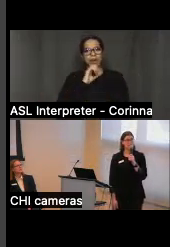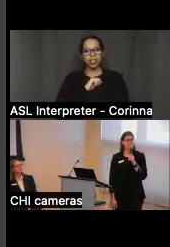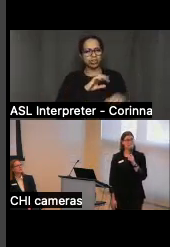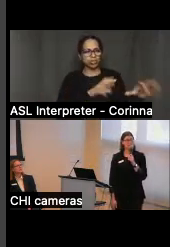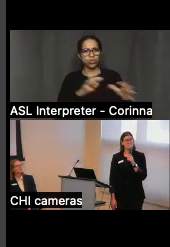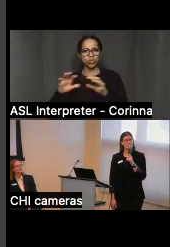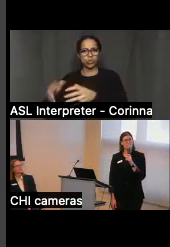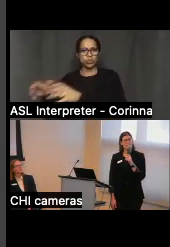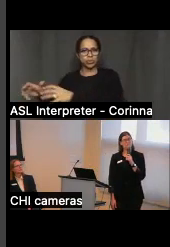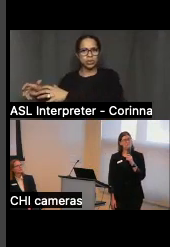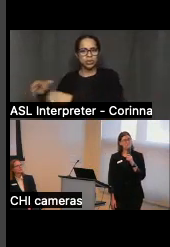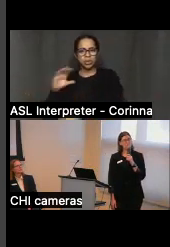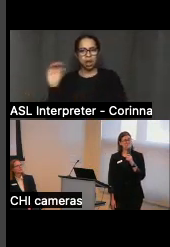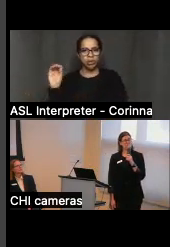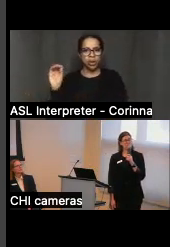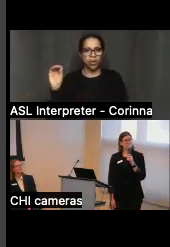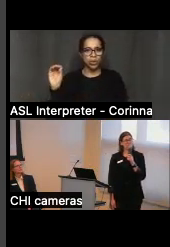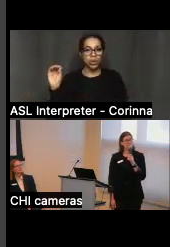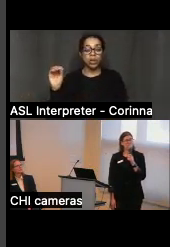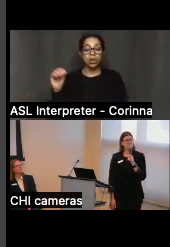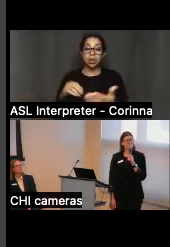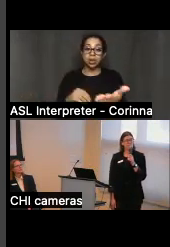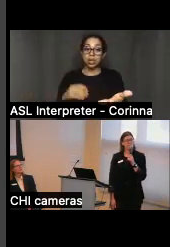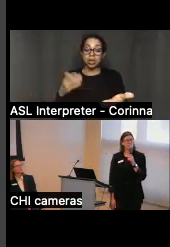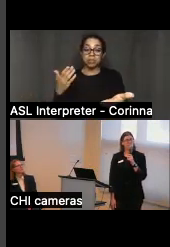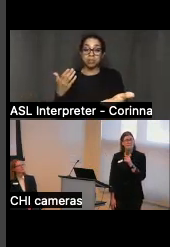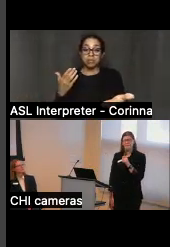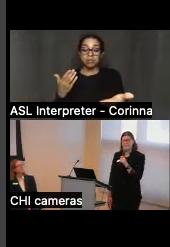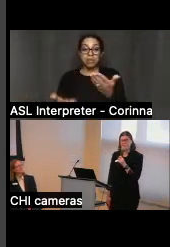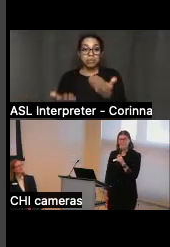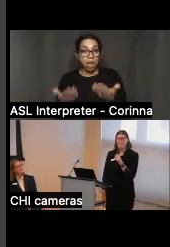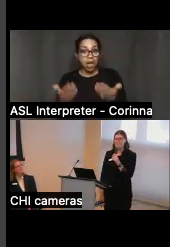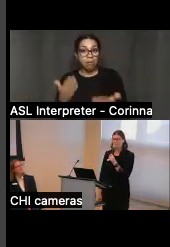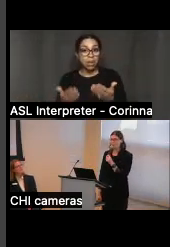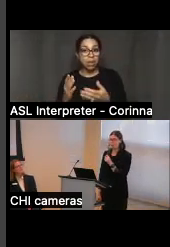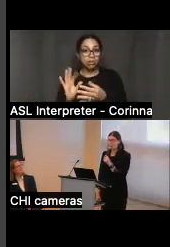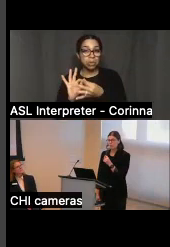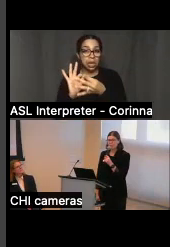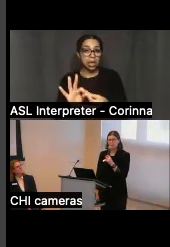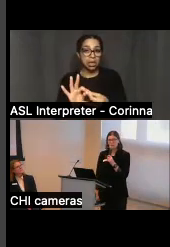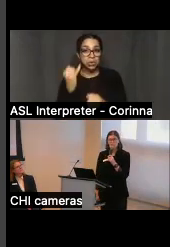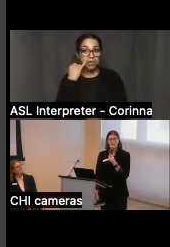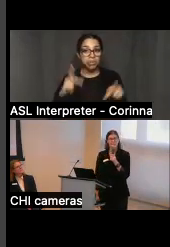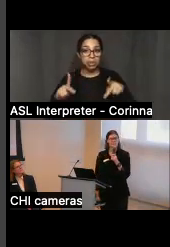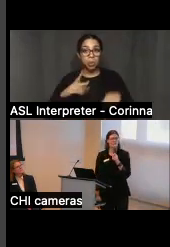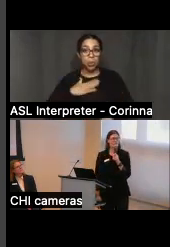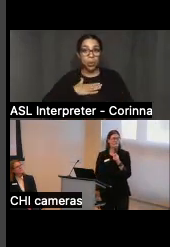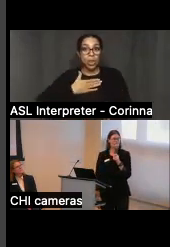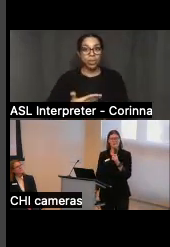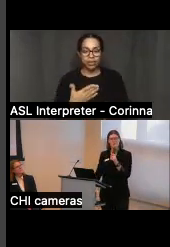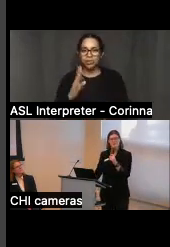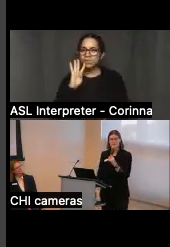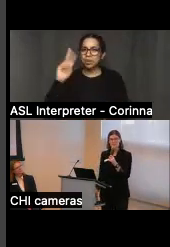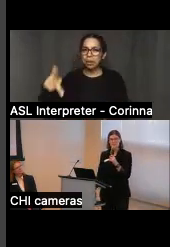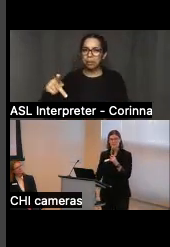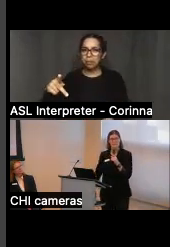And some of this might also speak to their willingness to actually speak about their mental health, as we know that